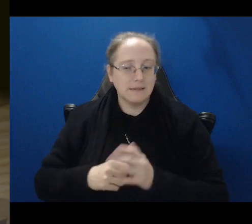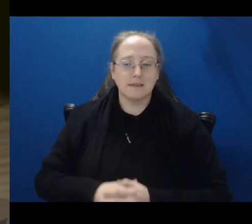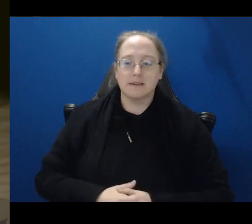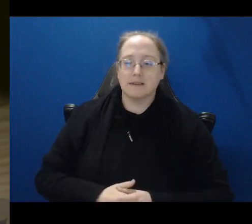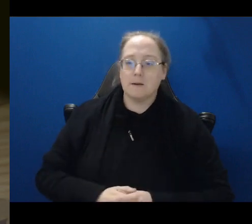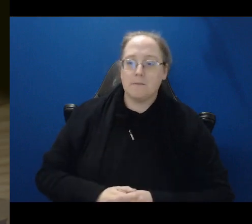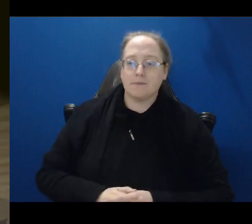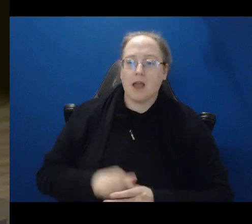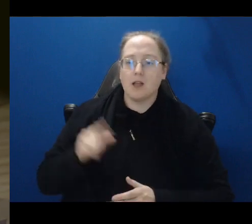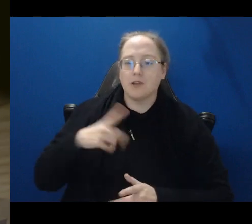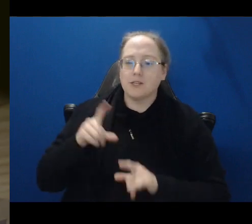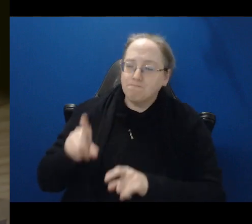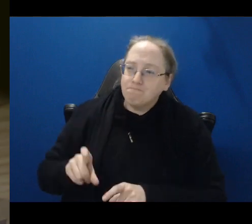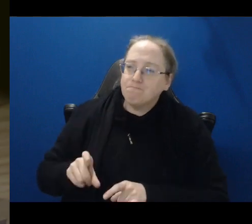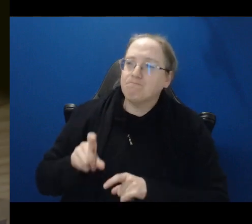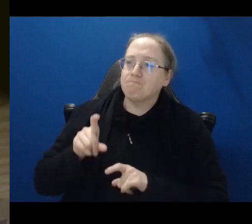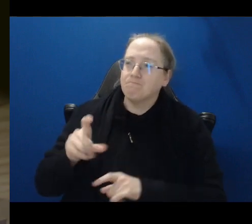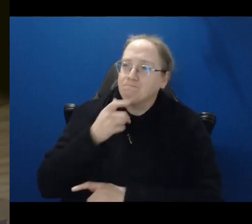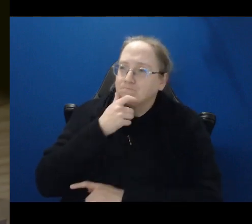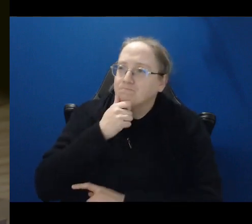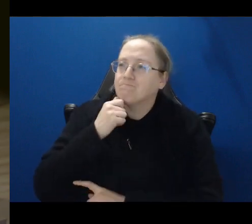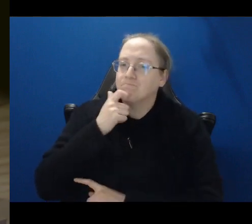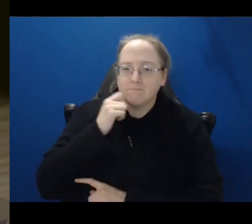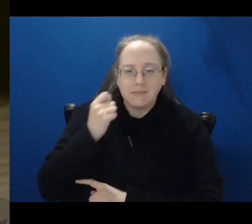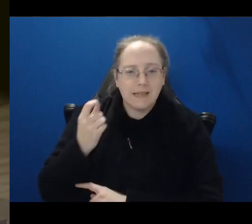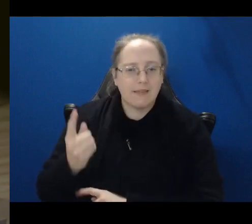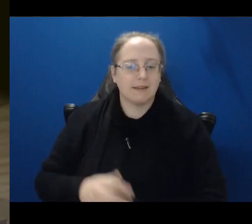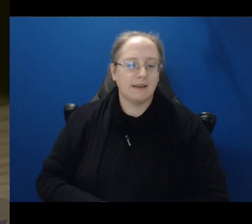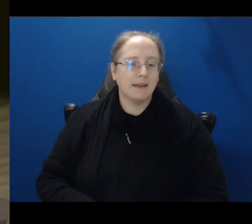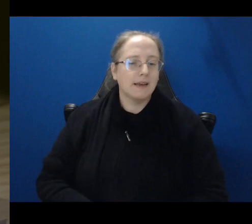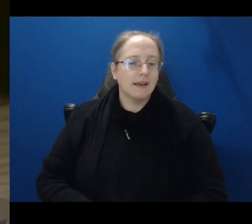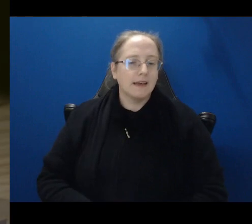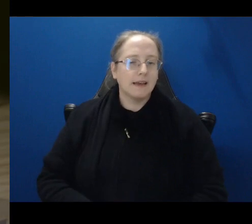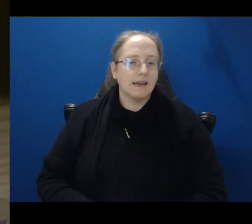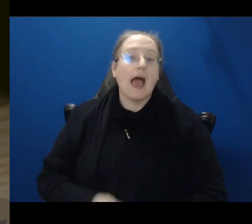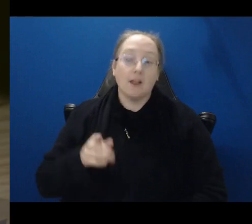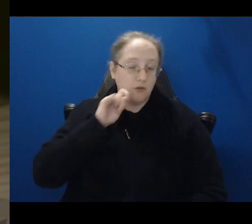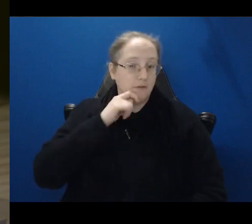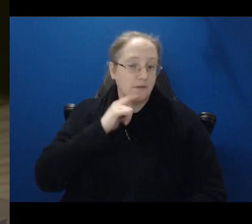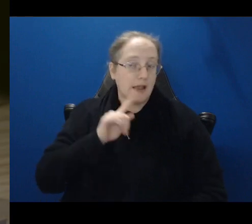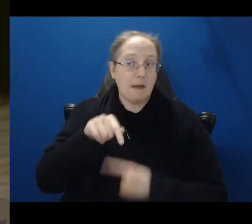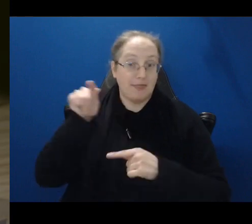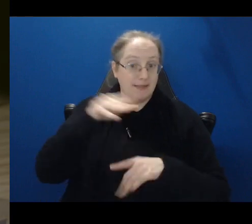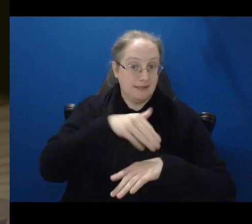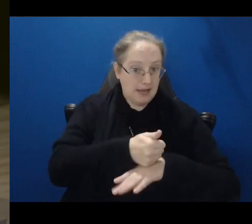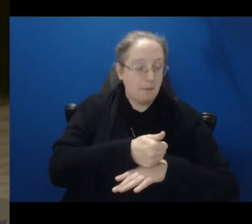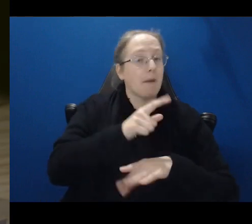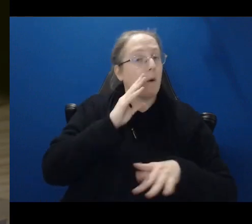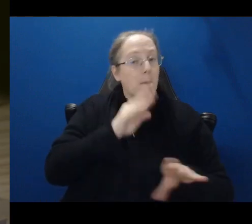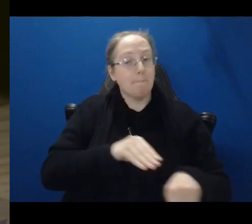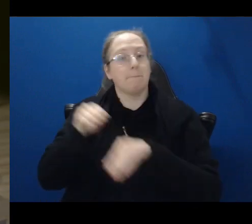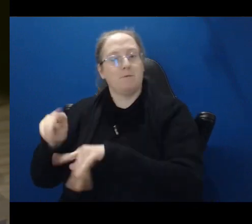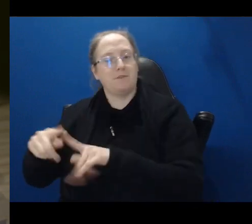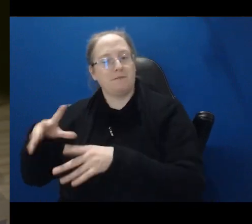with it. And what I loved about this particular configuration, and as you say, it will change as the work kind of travels sort of around to different